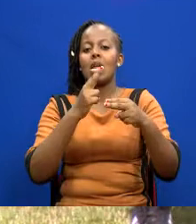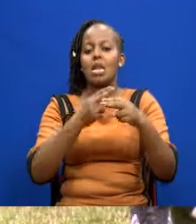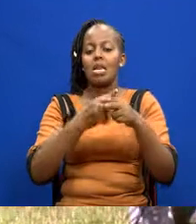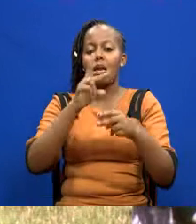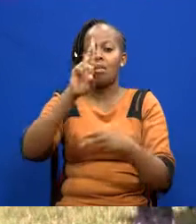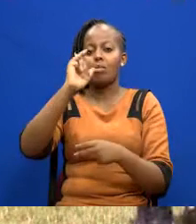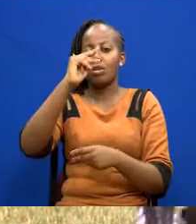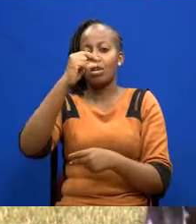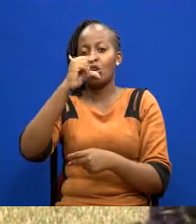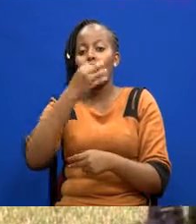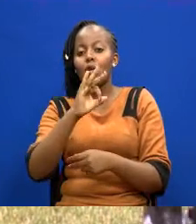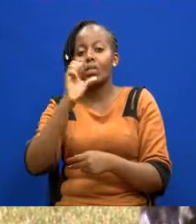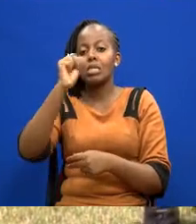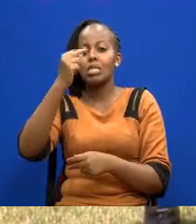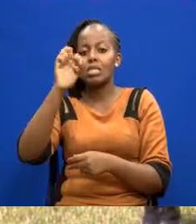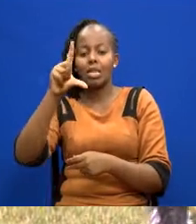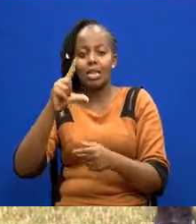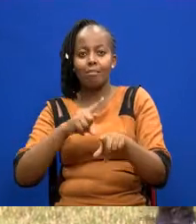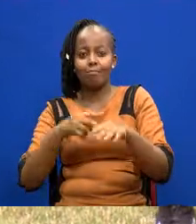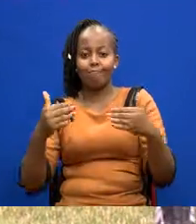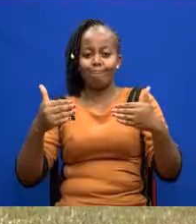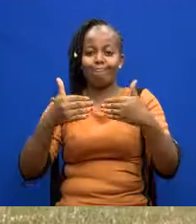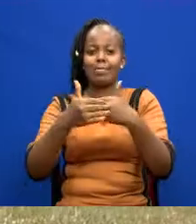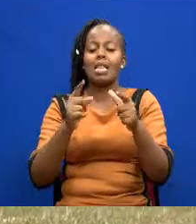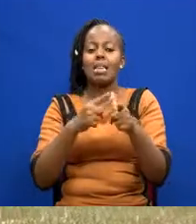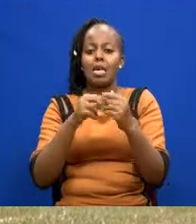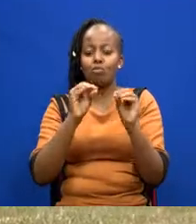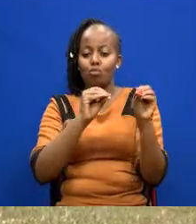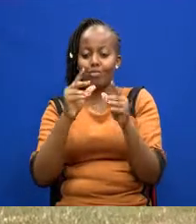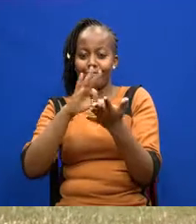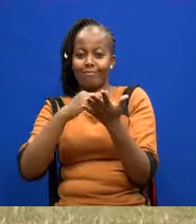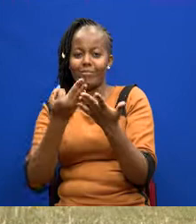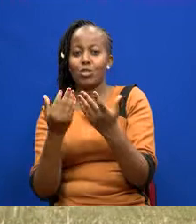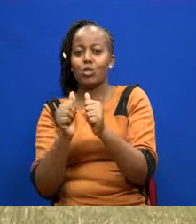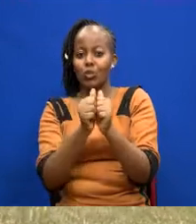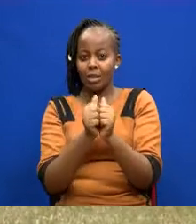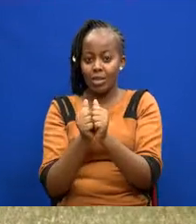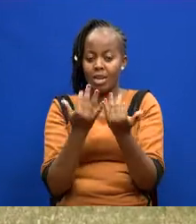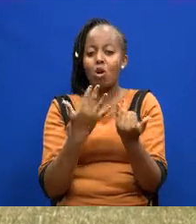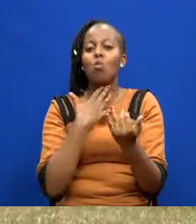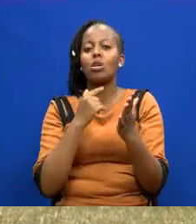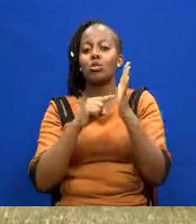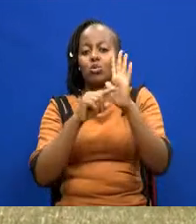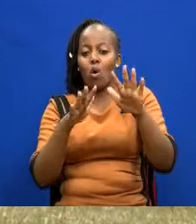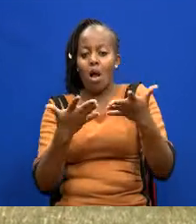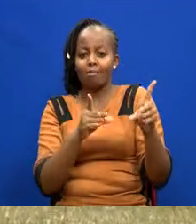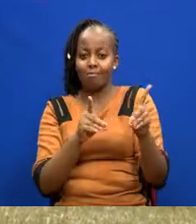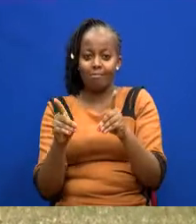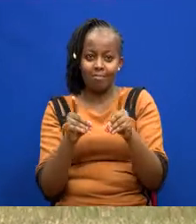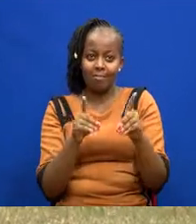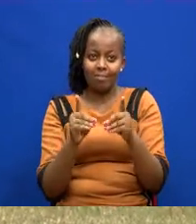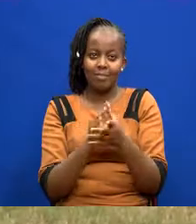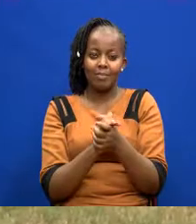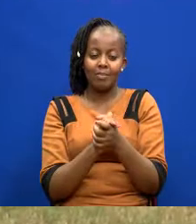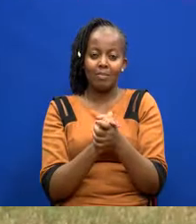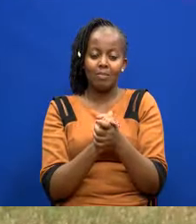it the ring of steel, round their thighs and go down with them. We're going to demonstrate this on our